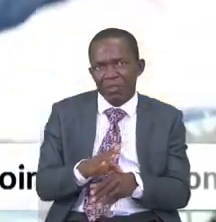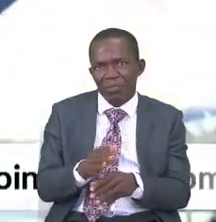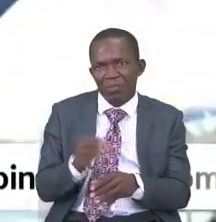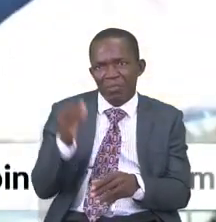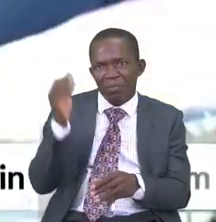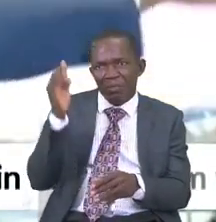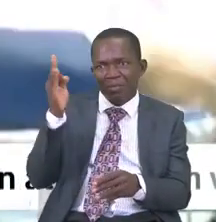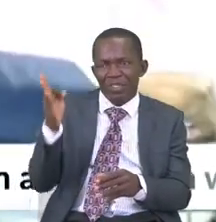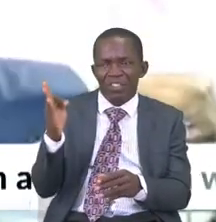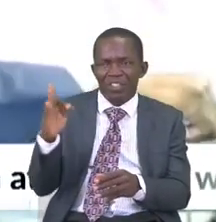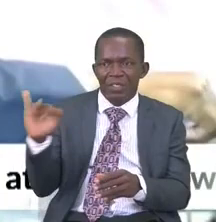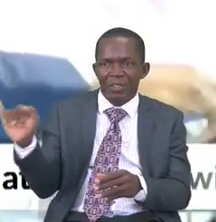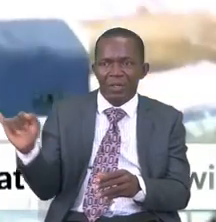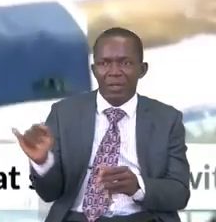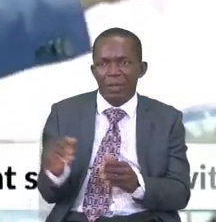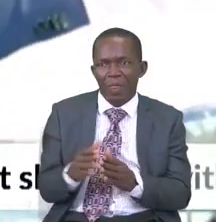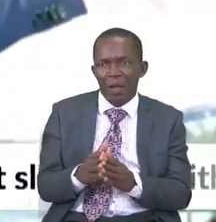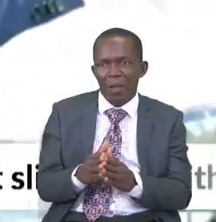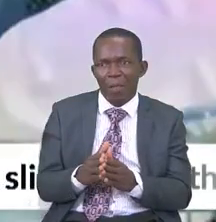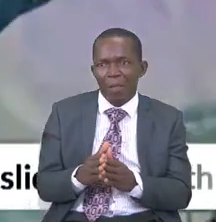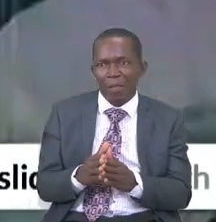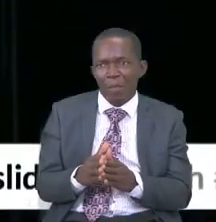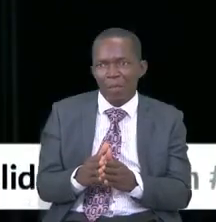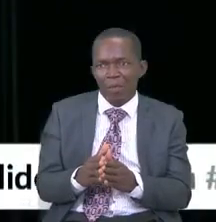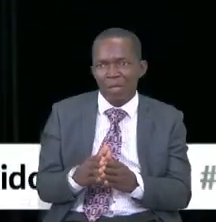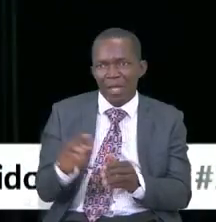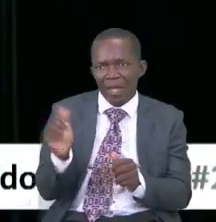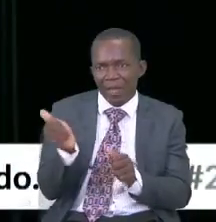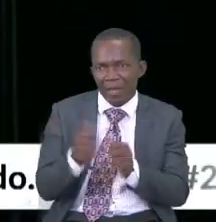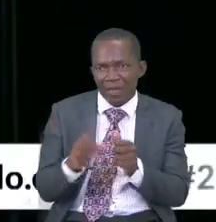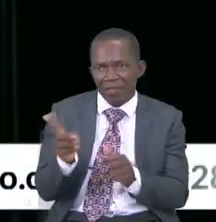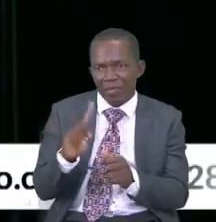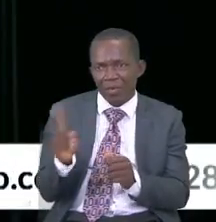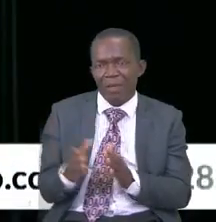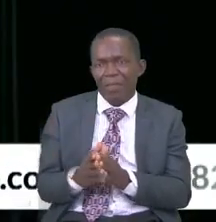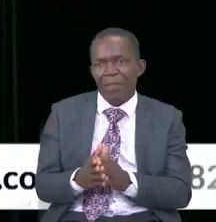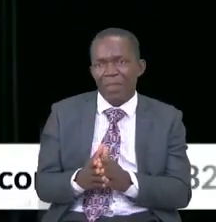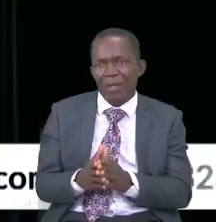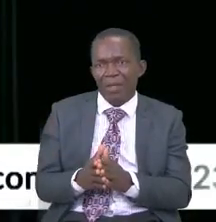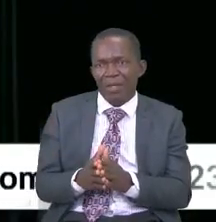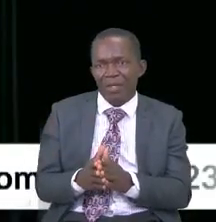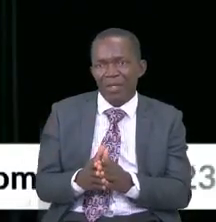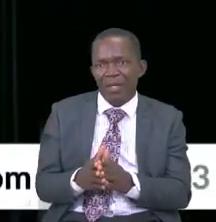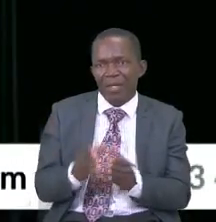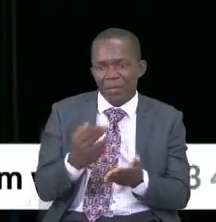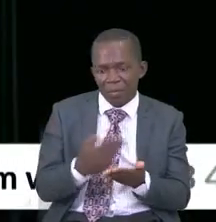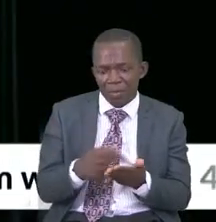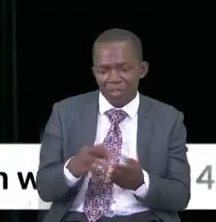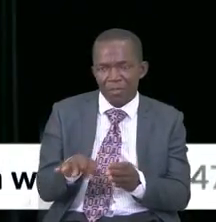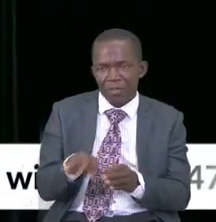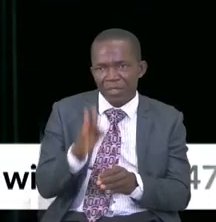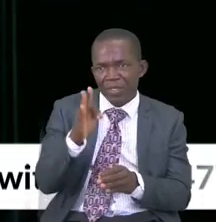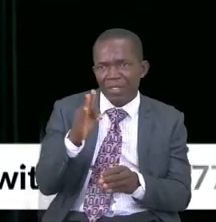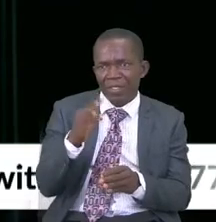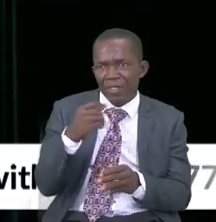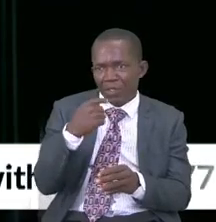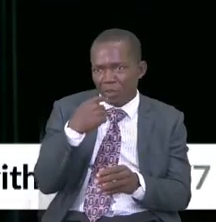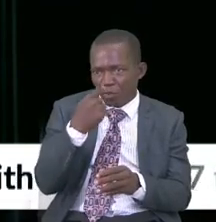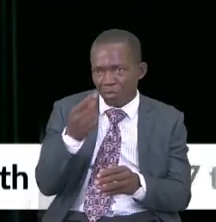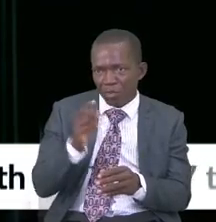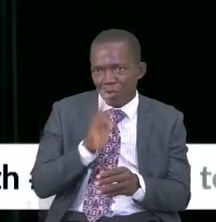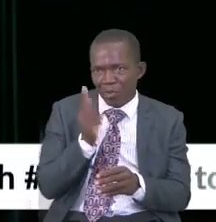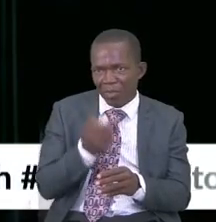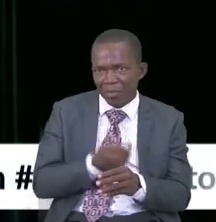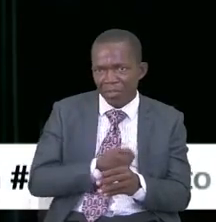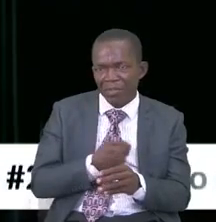say, an angel came to me. I would say, sir, an angel came to you, but the Holy Ghost said to us in the word of God, go to the